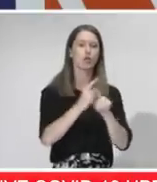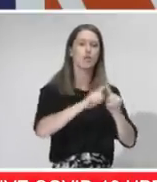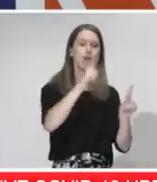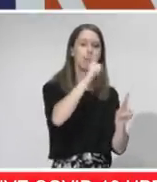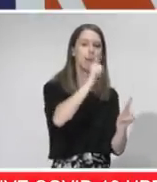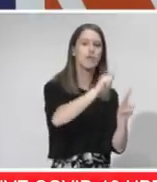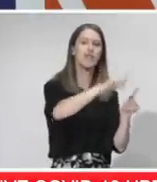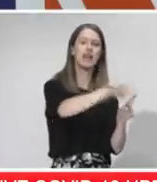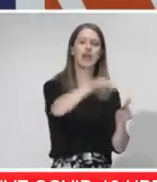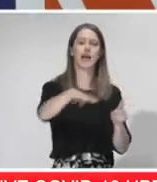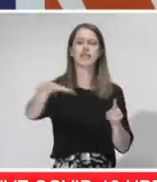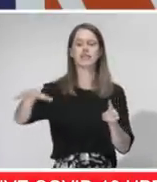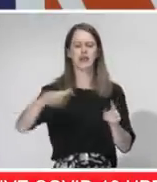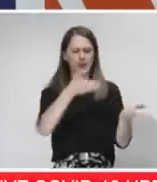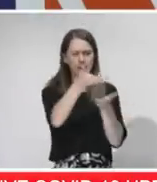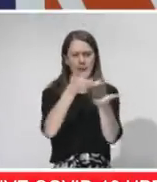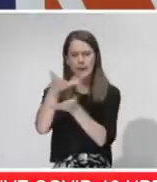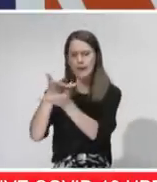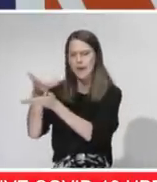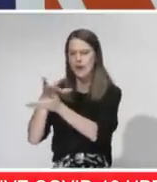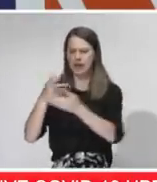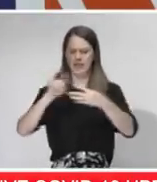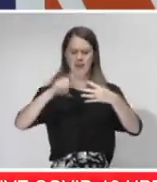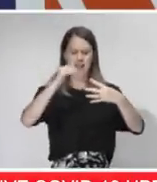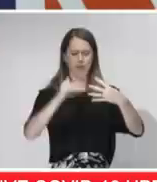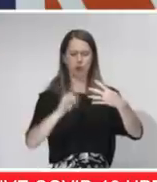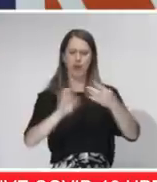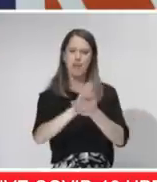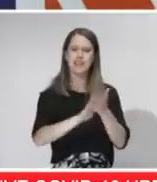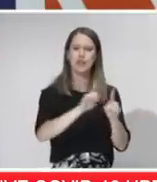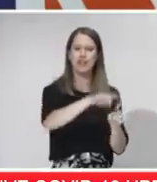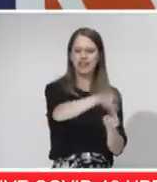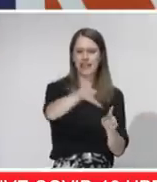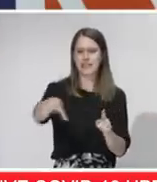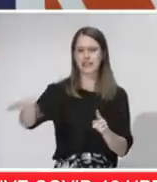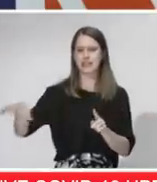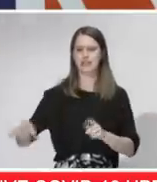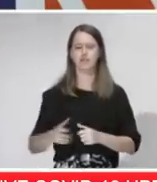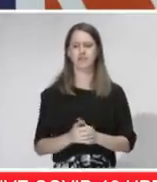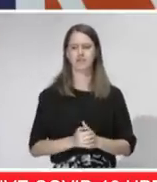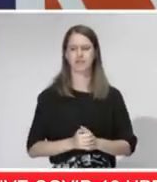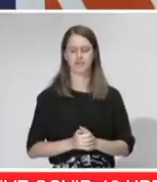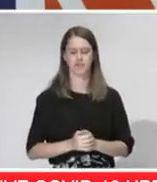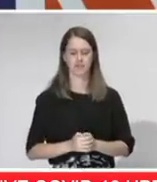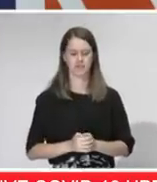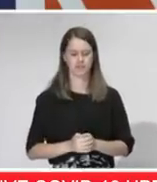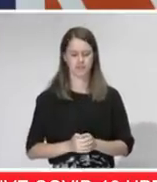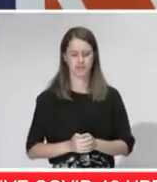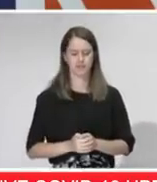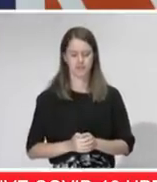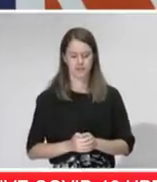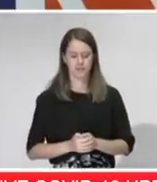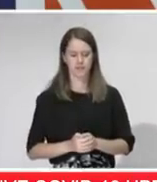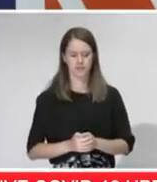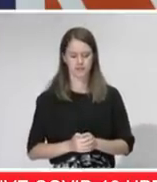sector leaders as we finalise some of the details around these different alert levels beyond what's already in the public domain. We